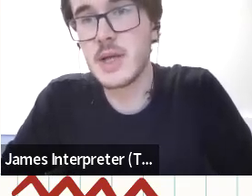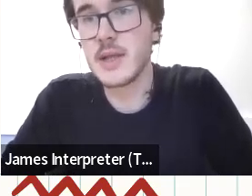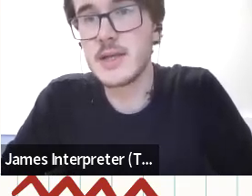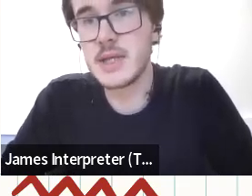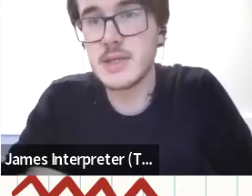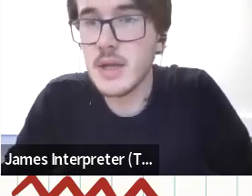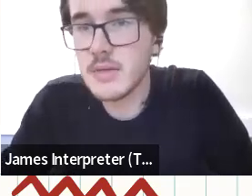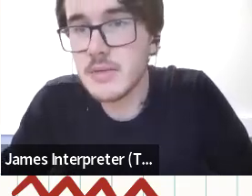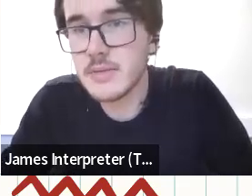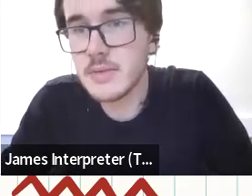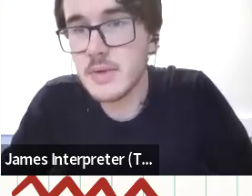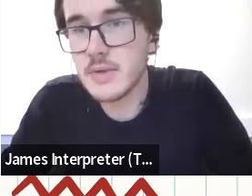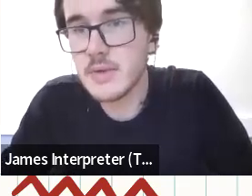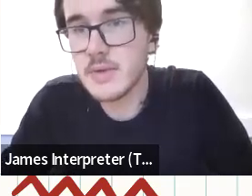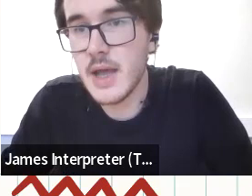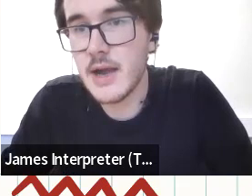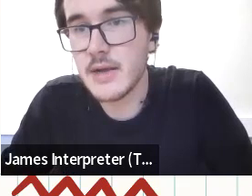support. This means